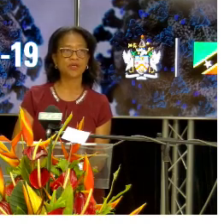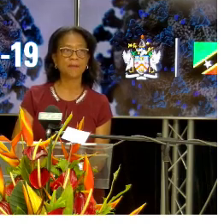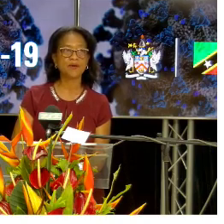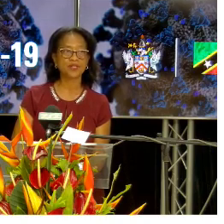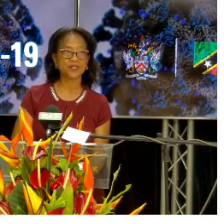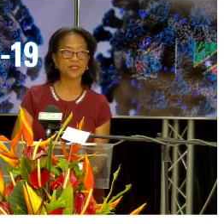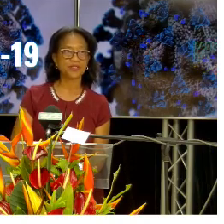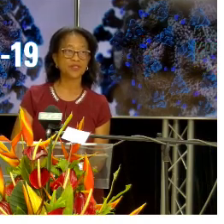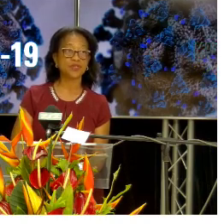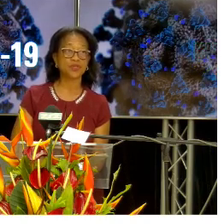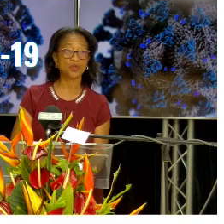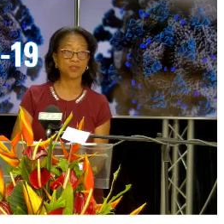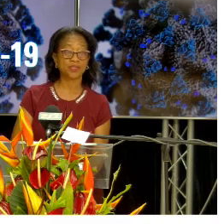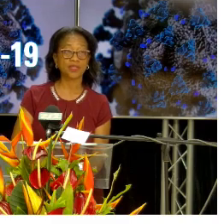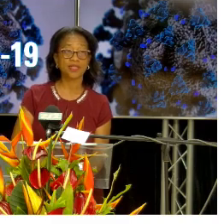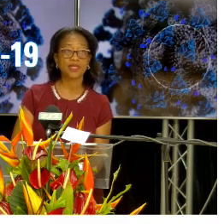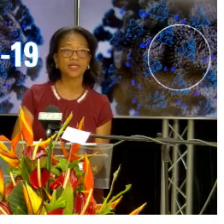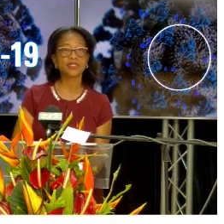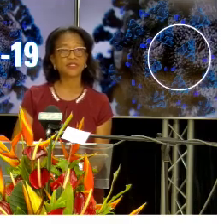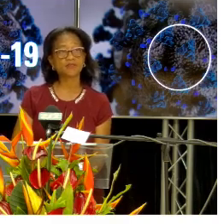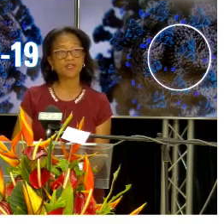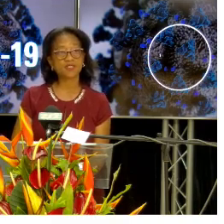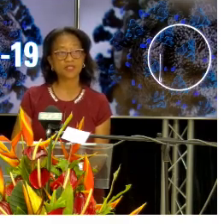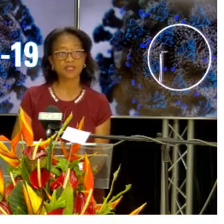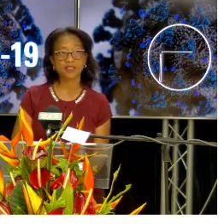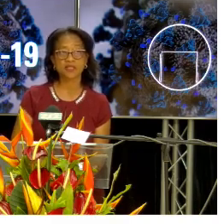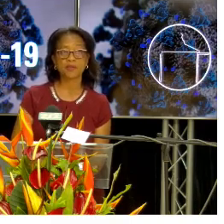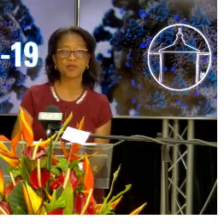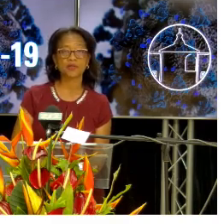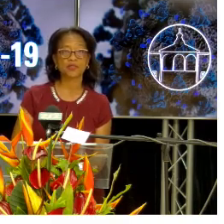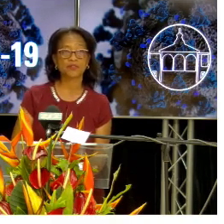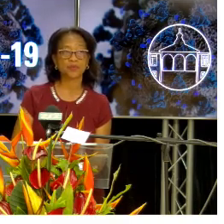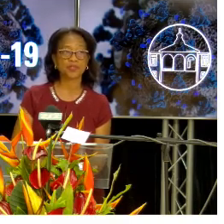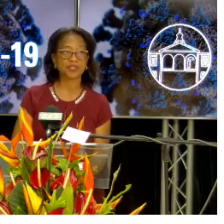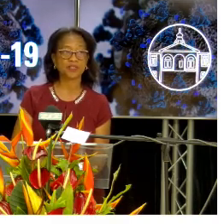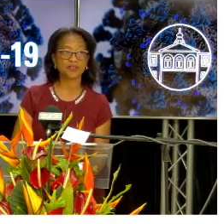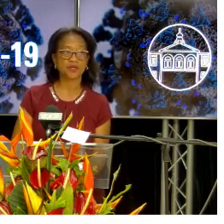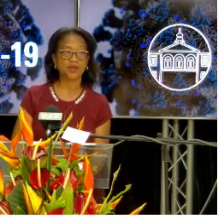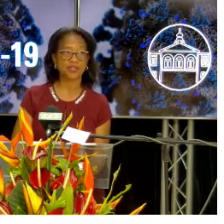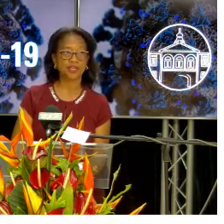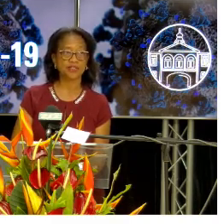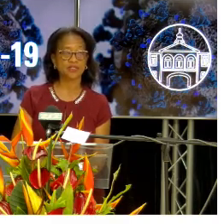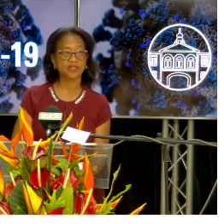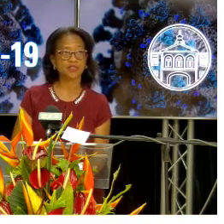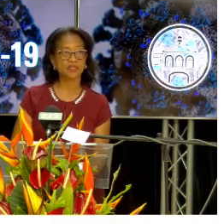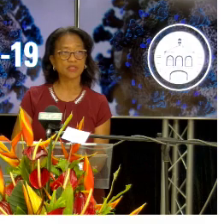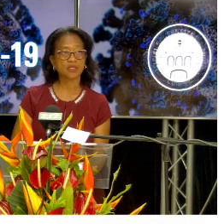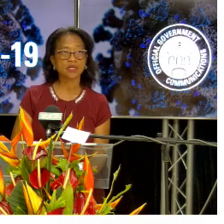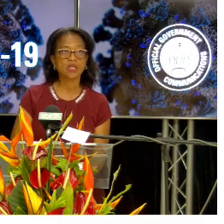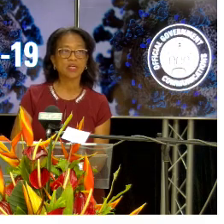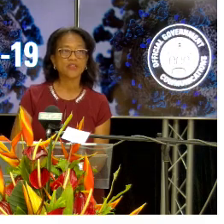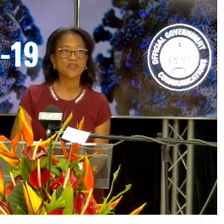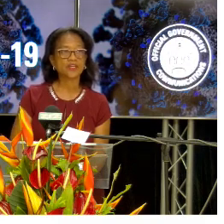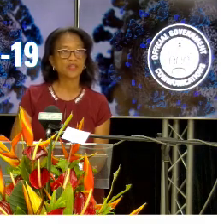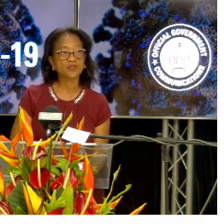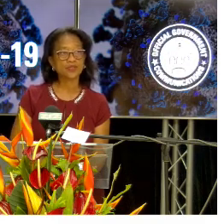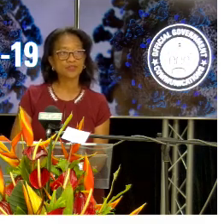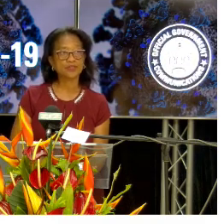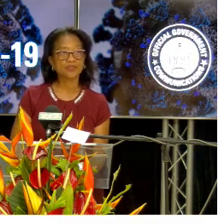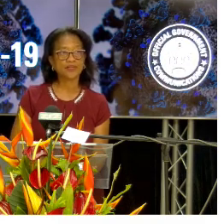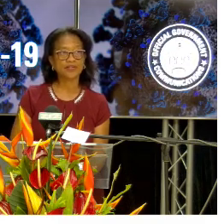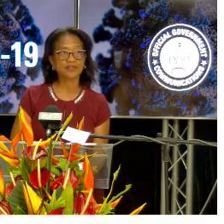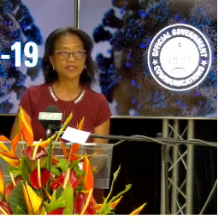279,000 persons globally. And this is based on data coming out of the World Health Organization. The